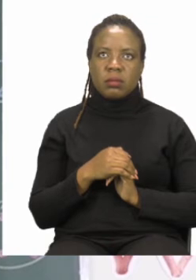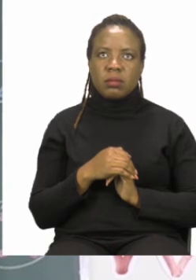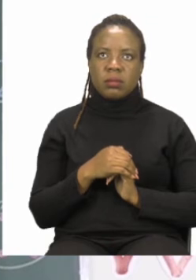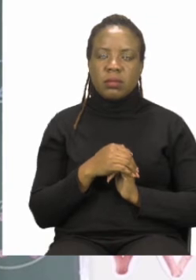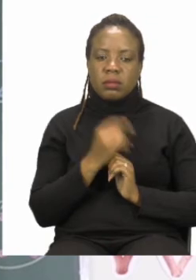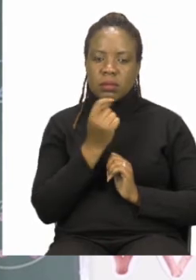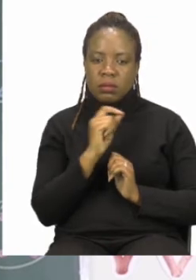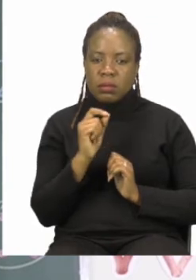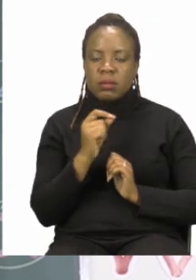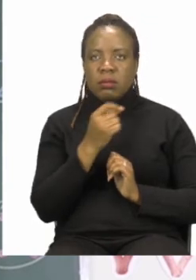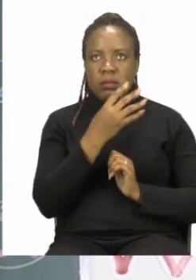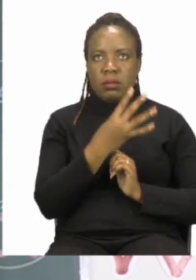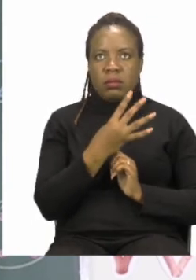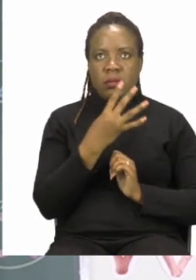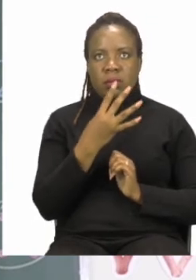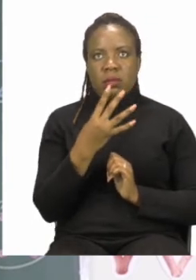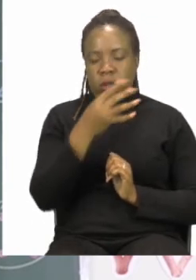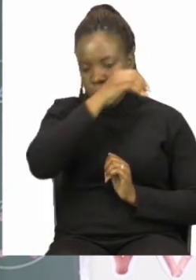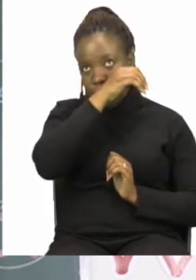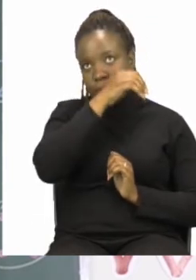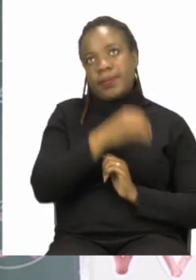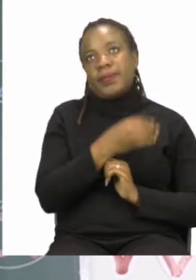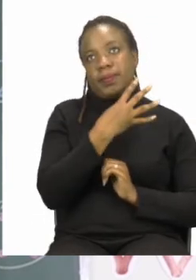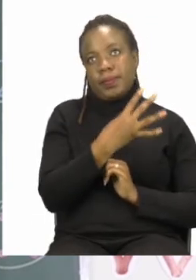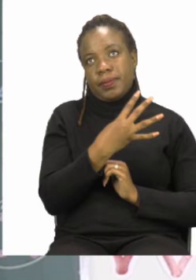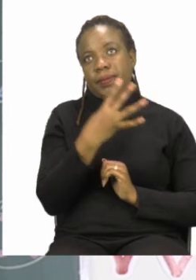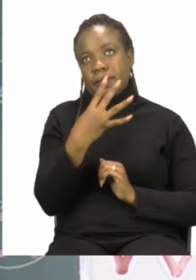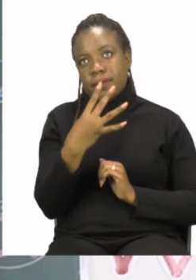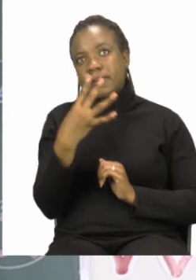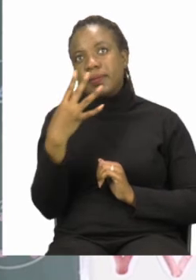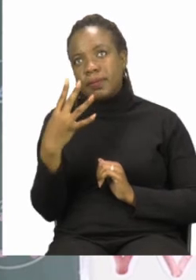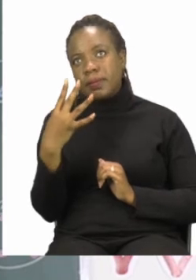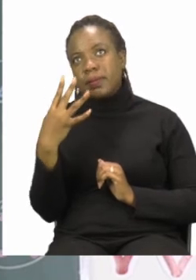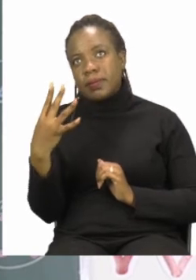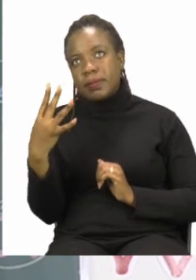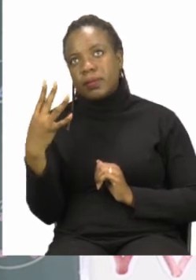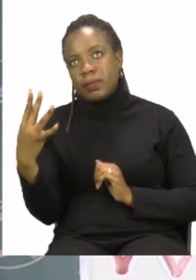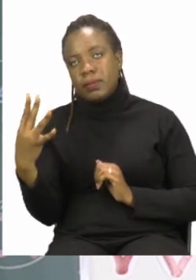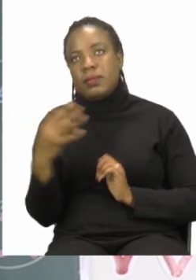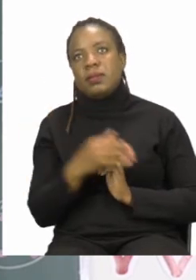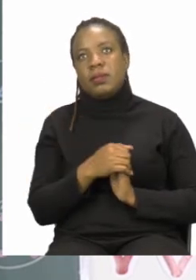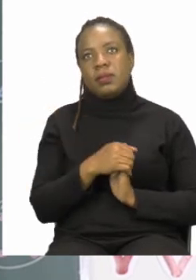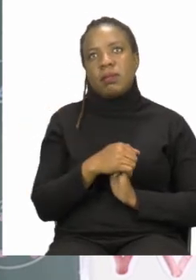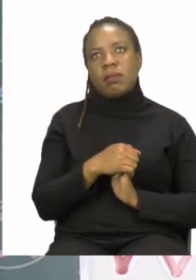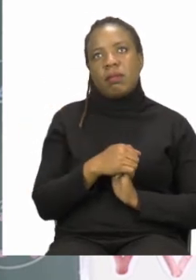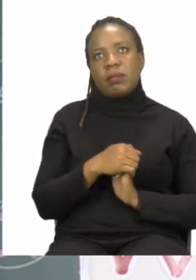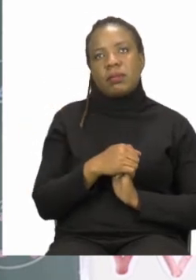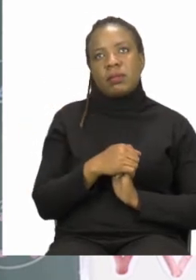inside each set. Because remember, that's how many are supposed to be in each